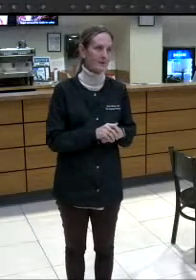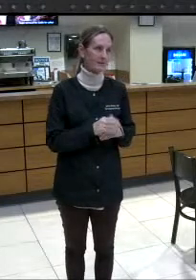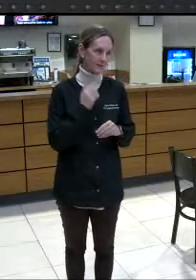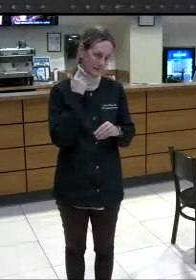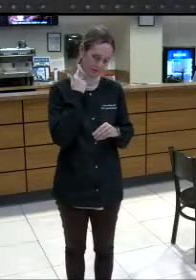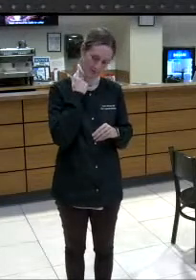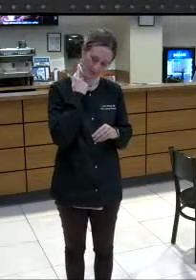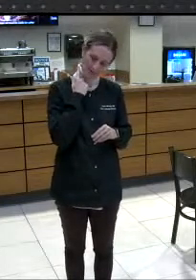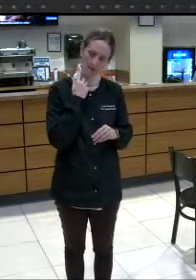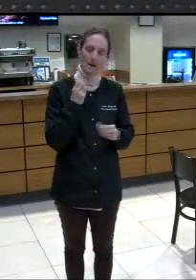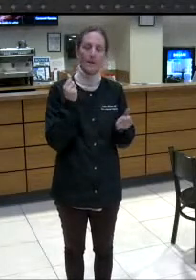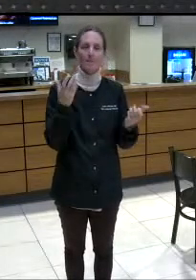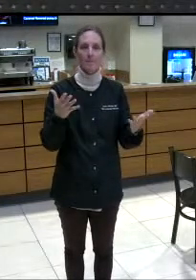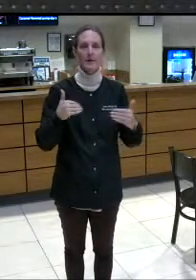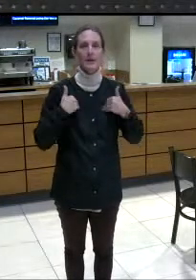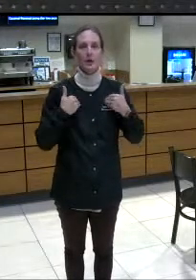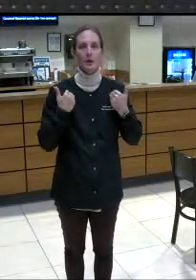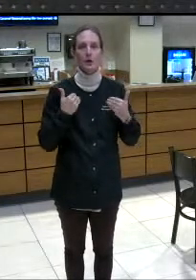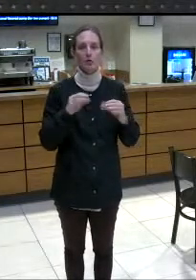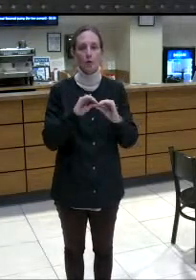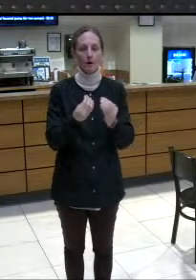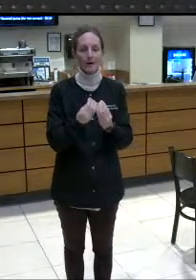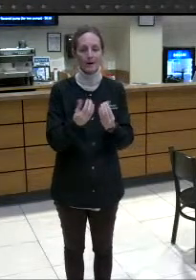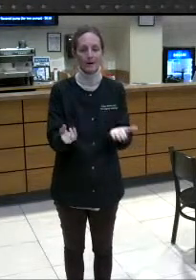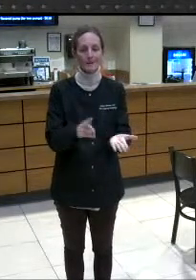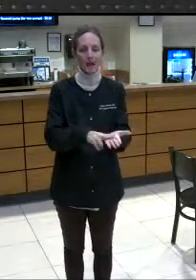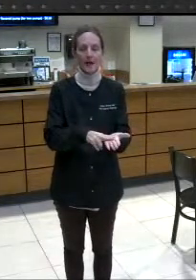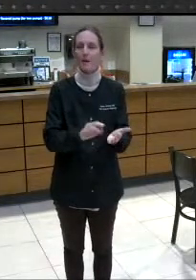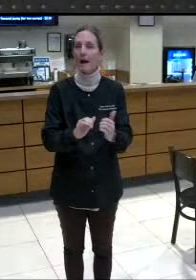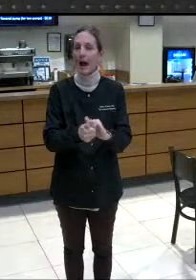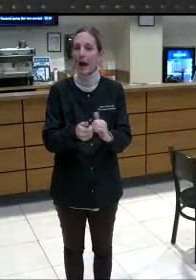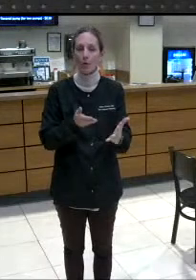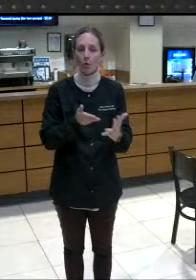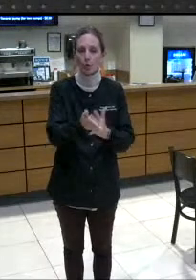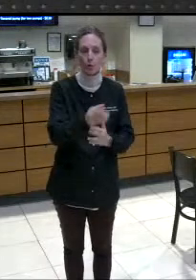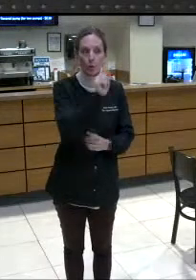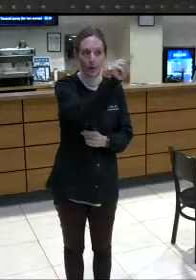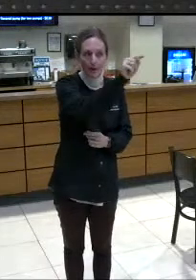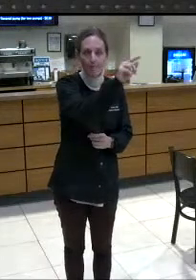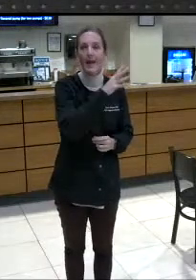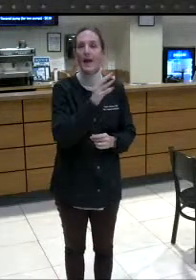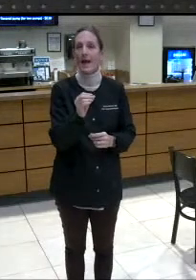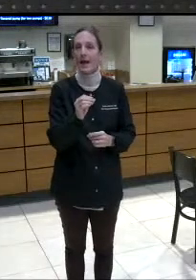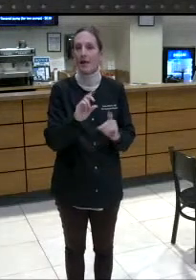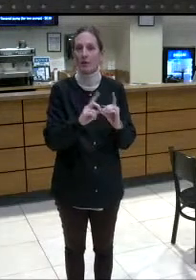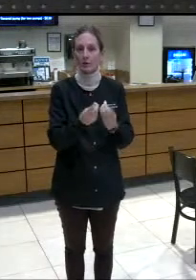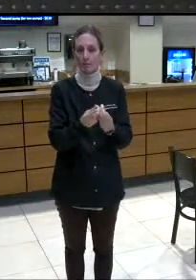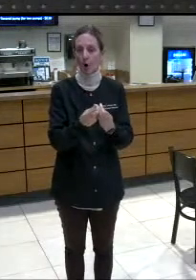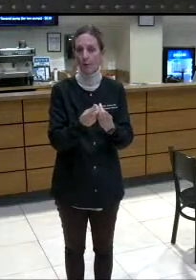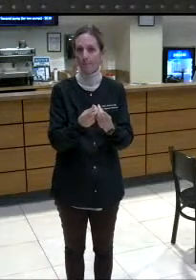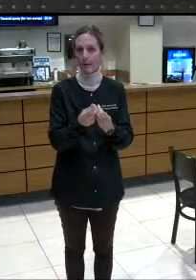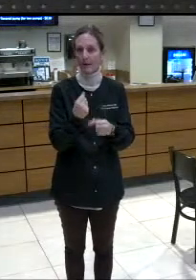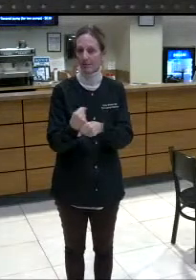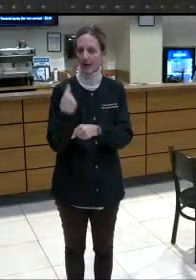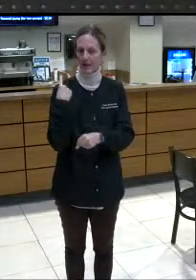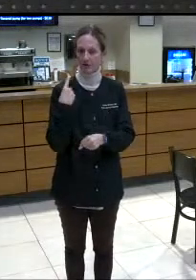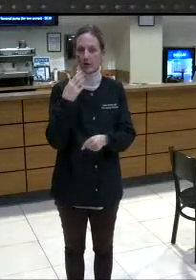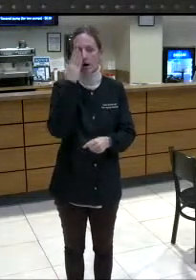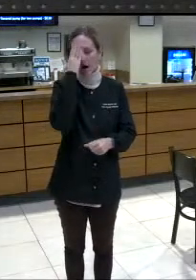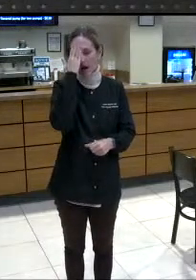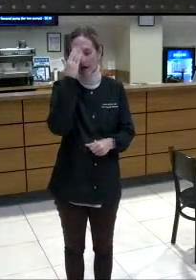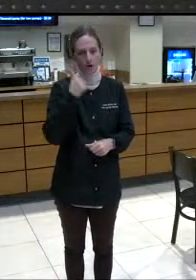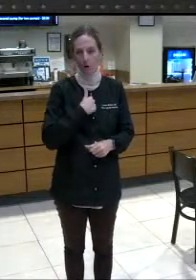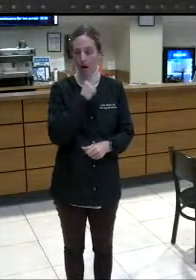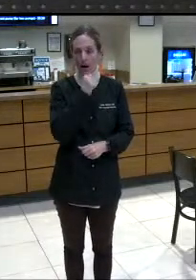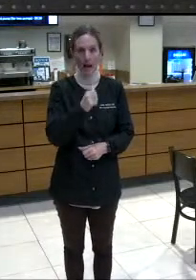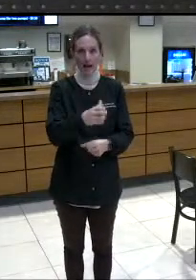of the youth organizations signed up through him and his department last year. I know I haven't been